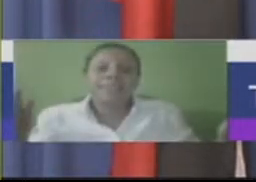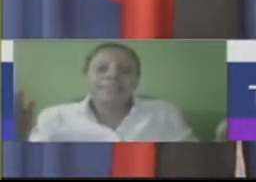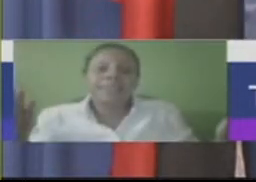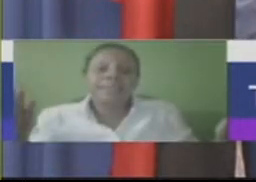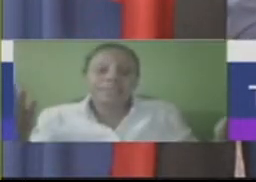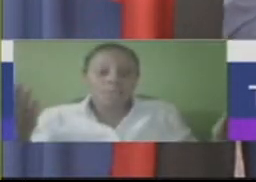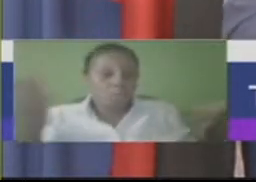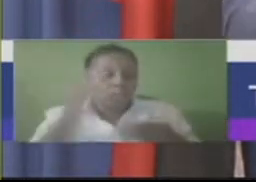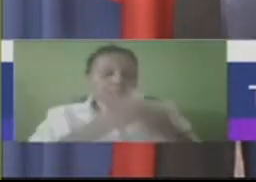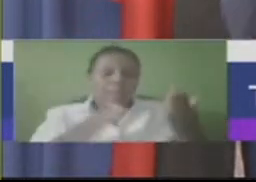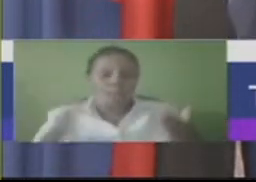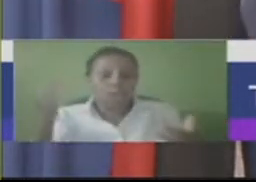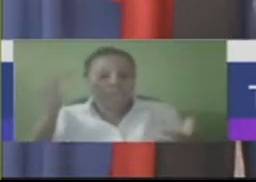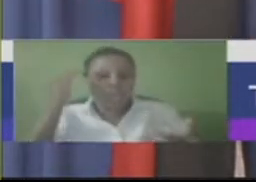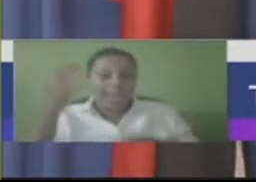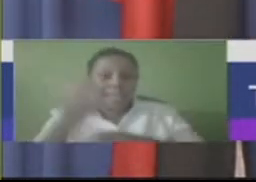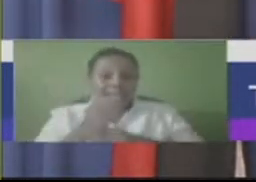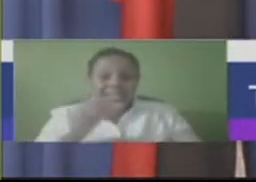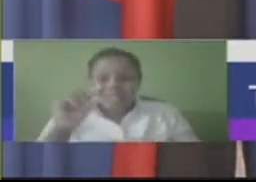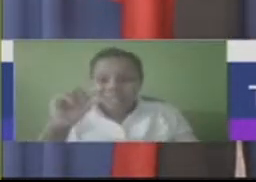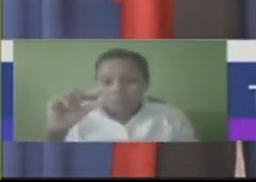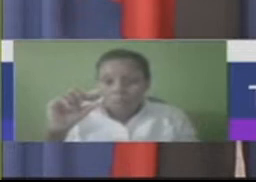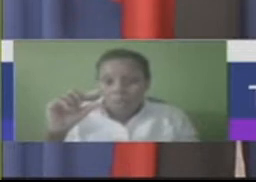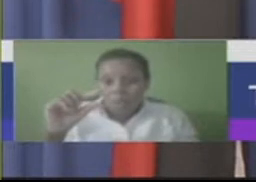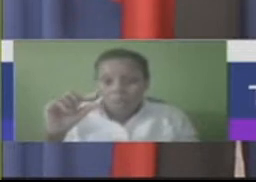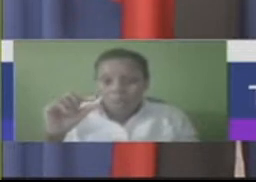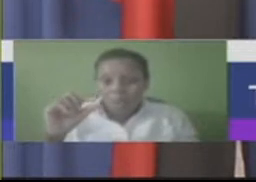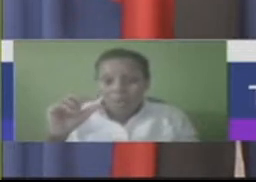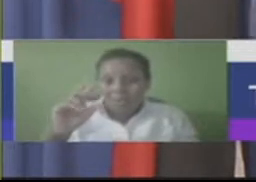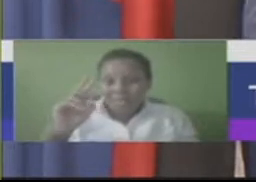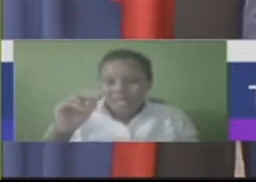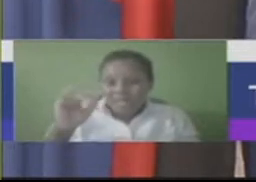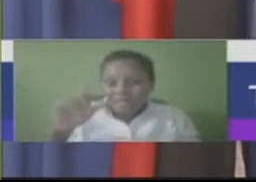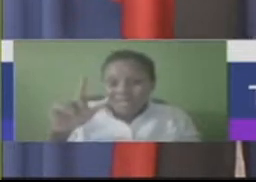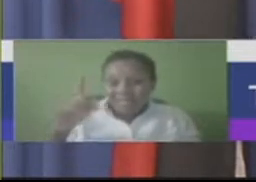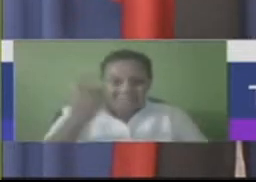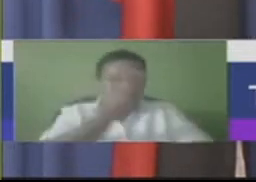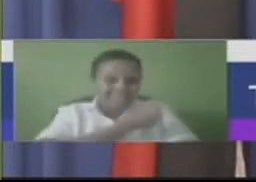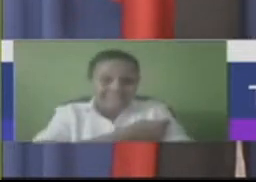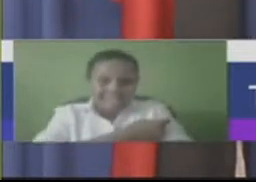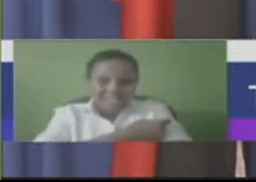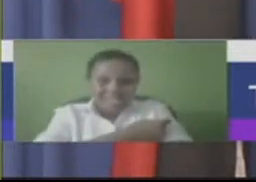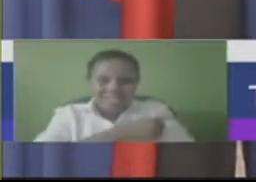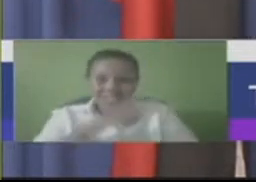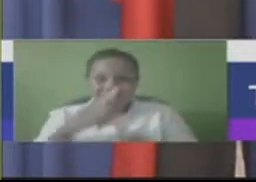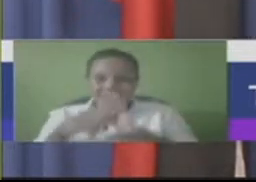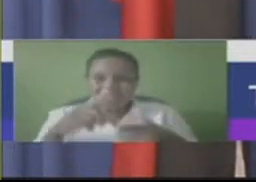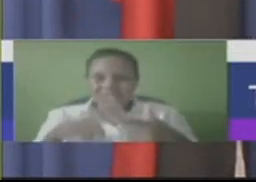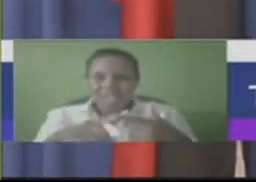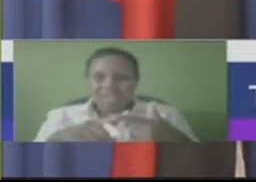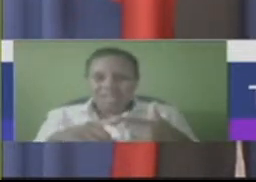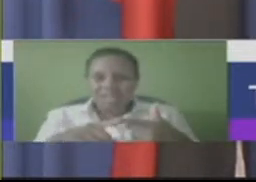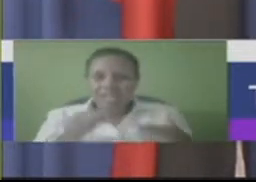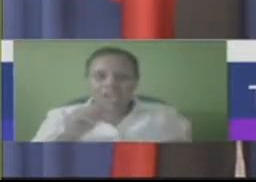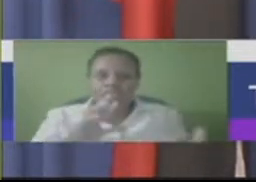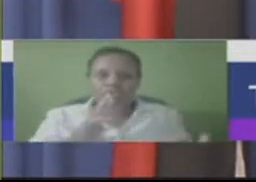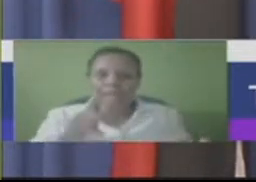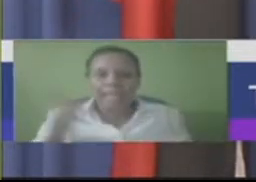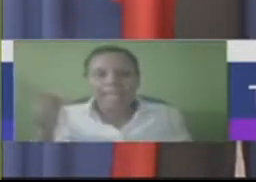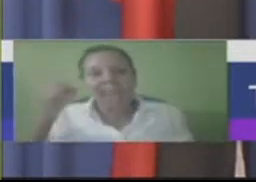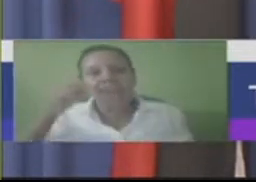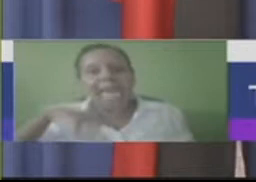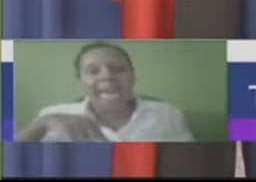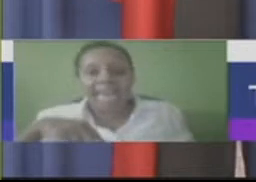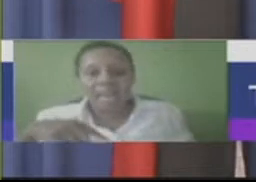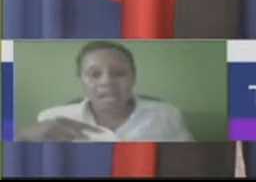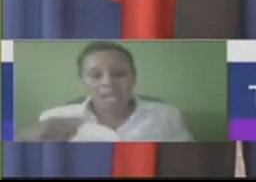vials so-called vaccines which turn out to be anything else but vaccines, salt water and otherwise, coming from sources